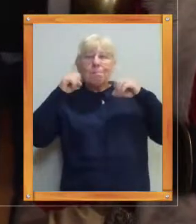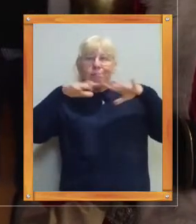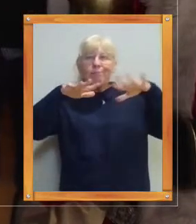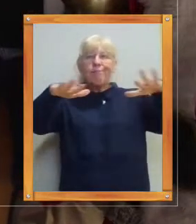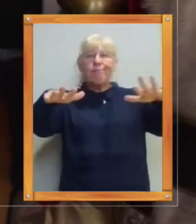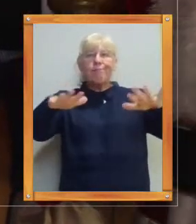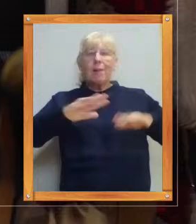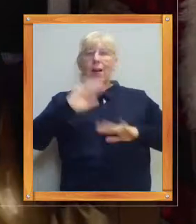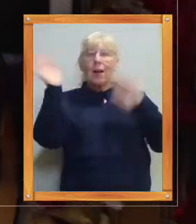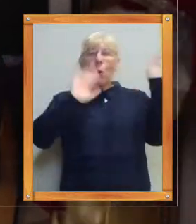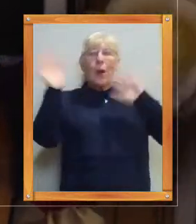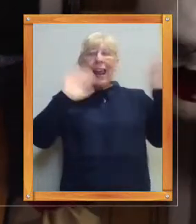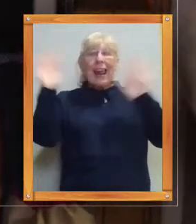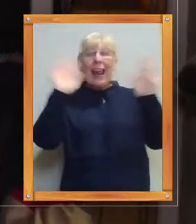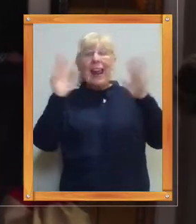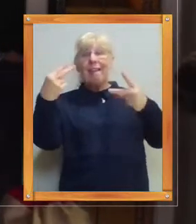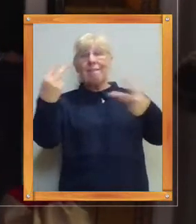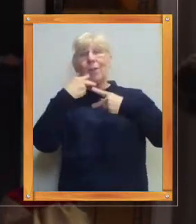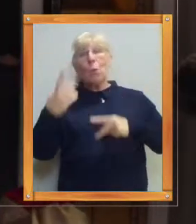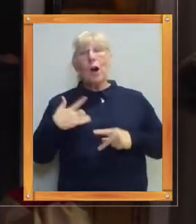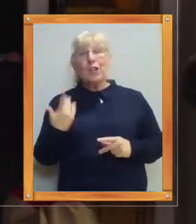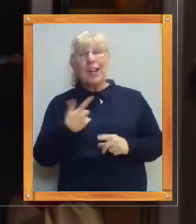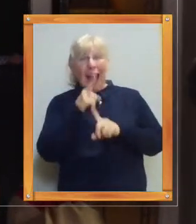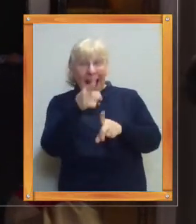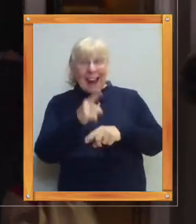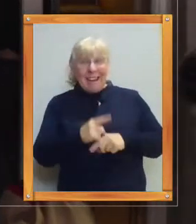live. Merry Christmas, my friends.